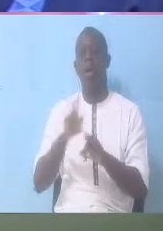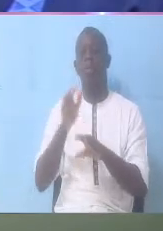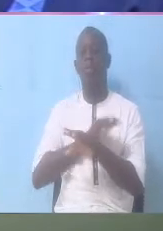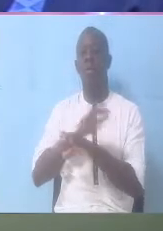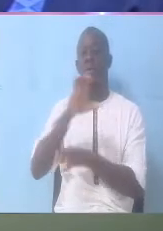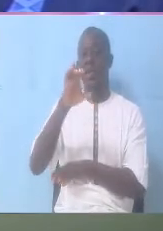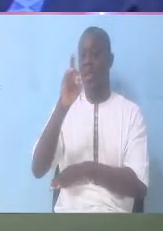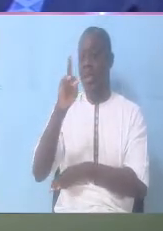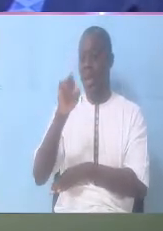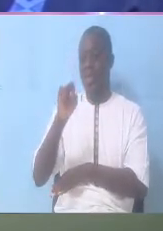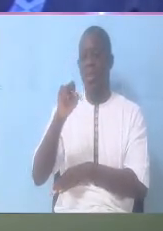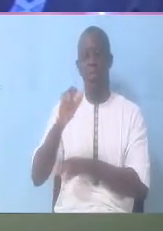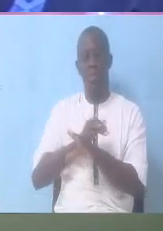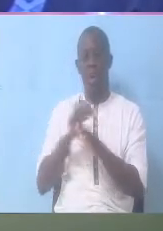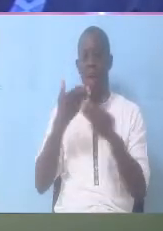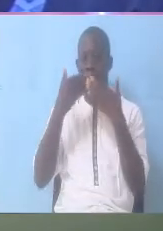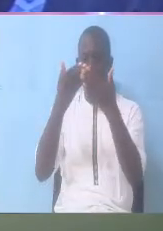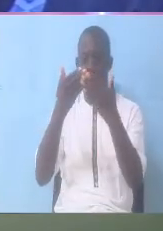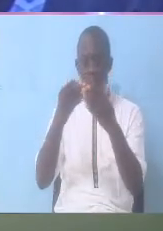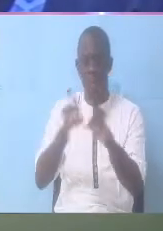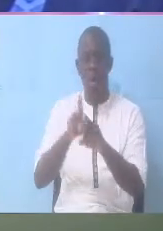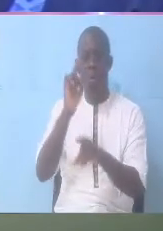were talking.